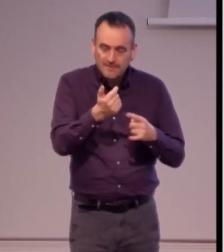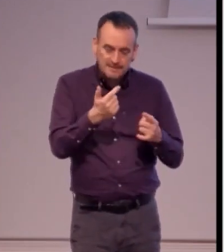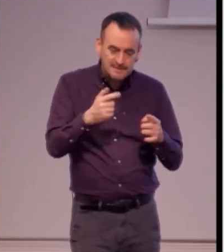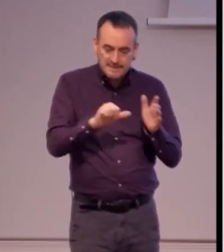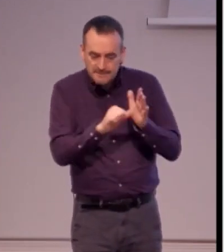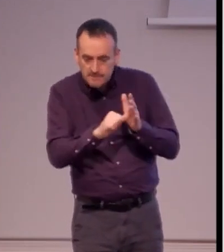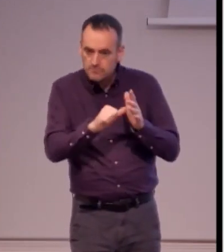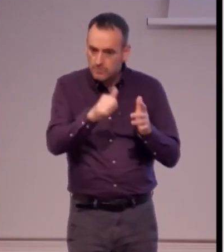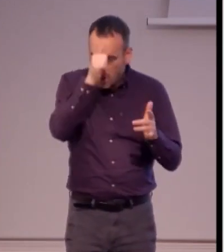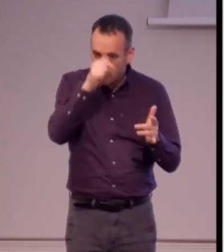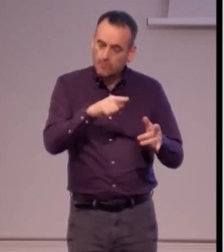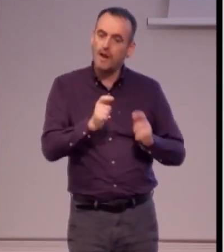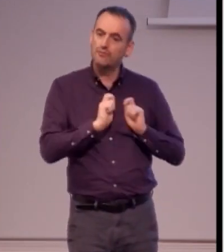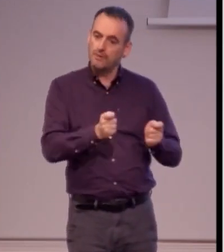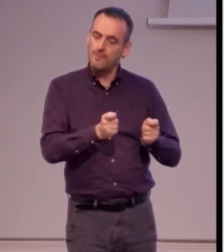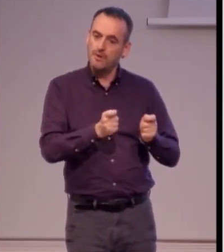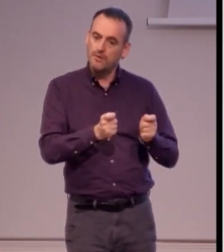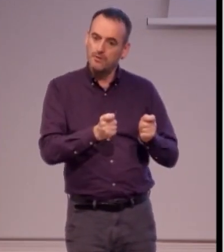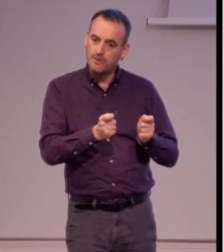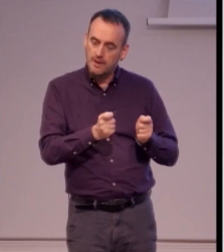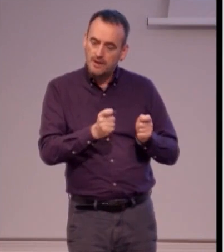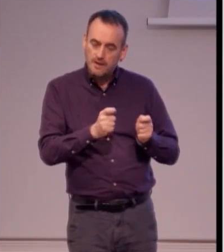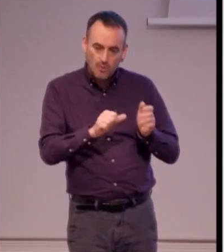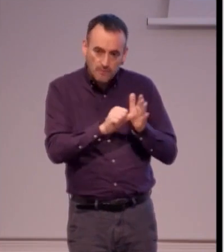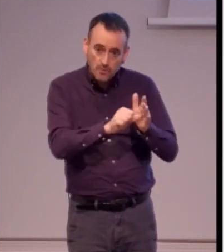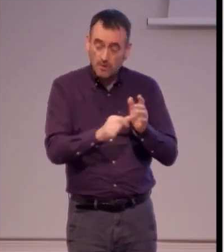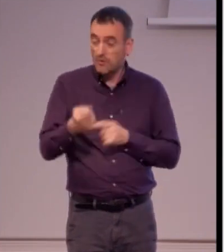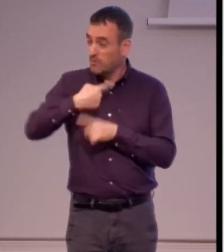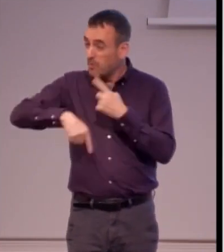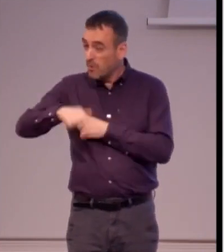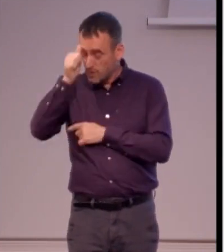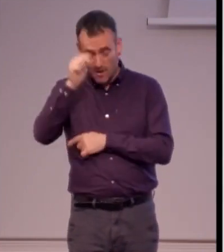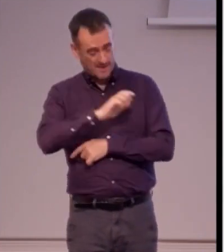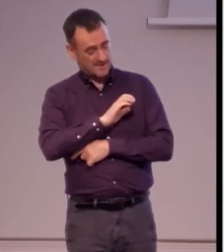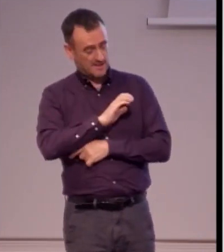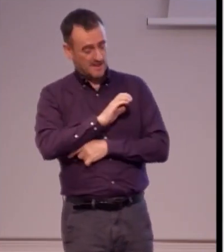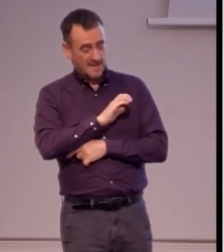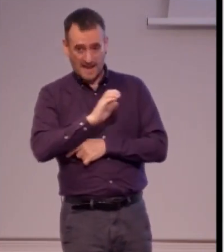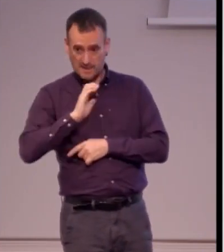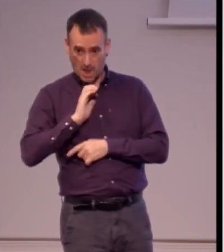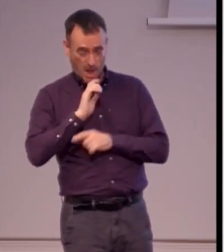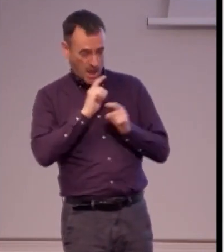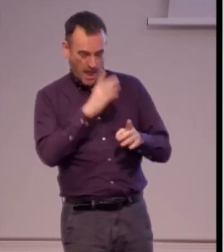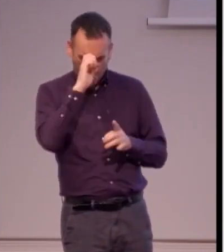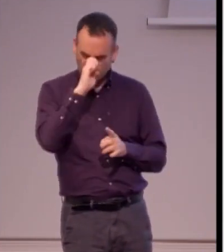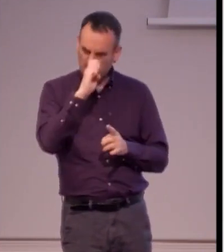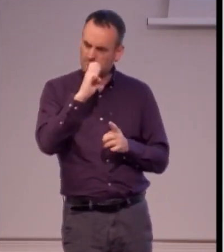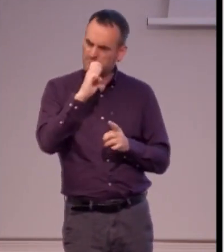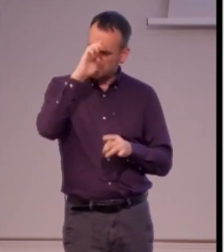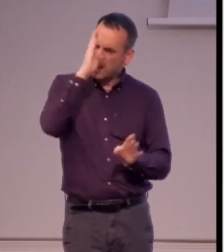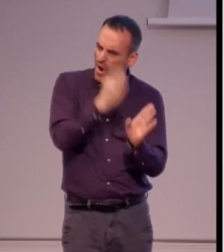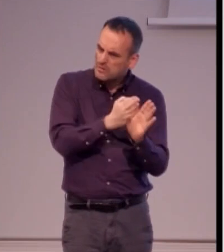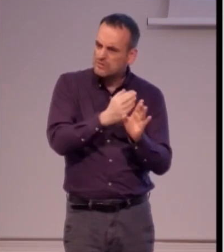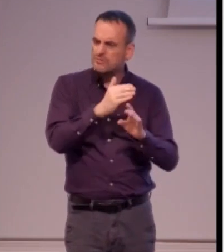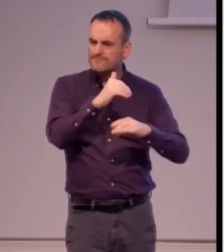with the psychological toll of the process in cancer of treatment, remission, and then waiting for